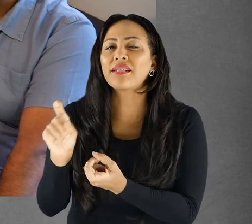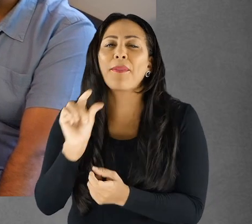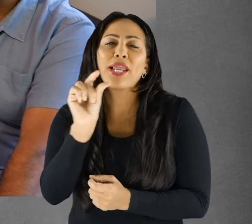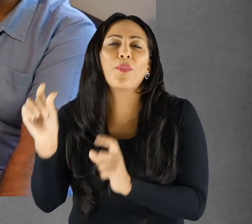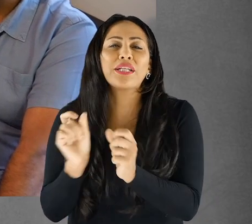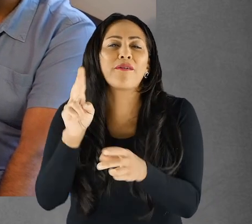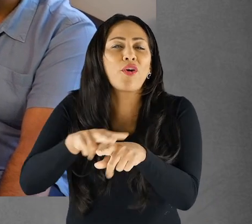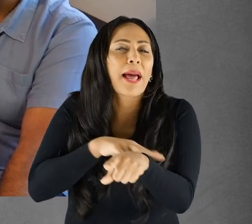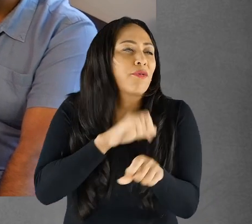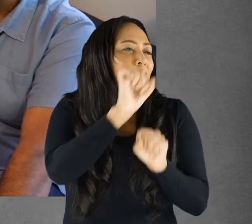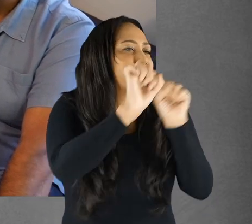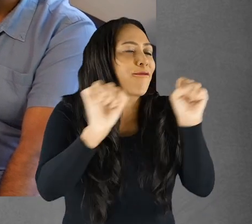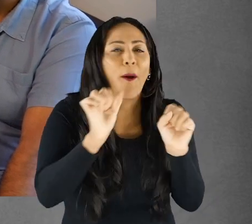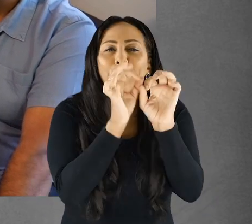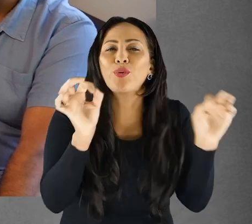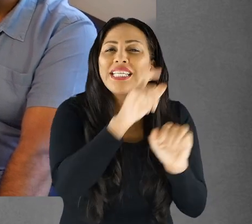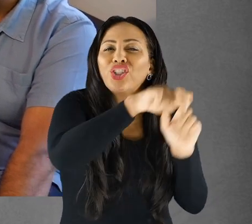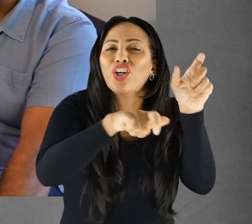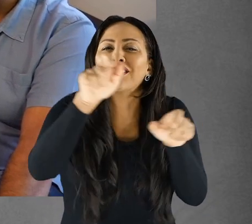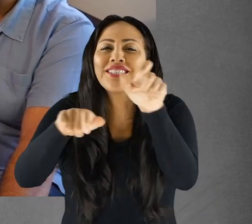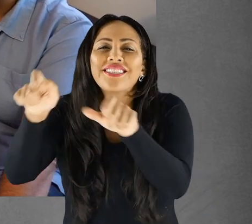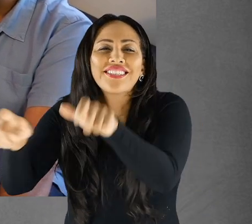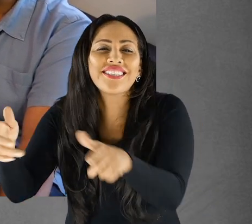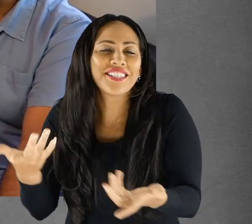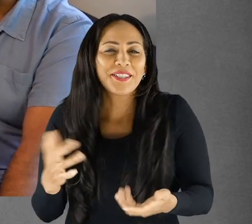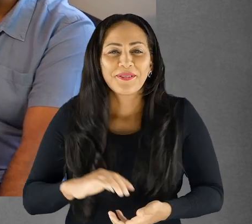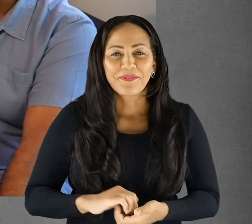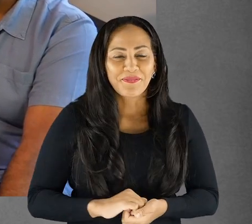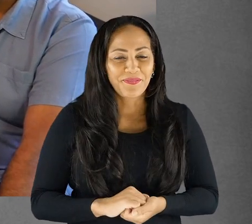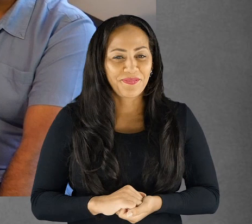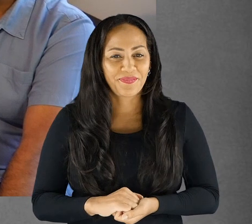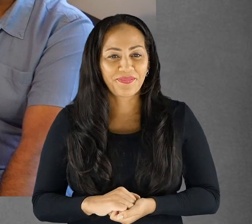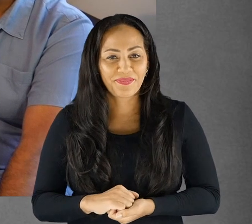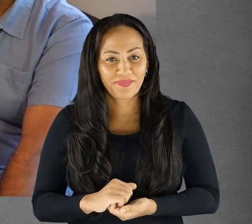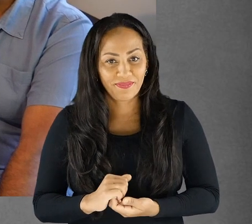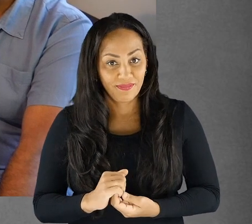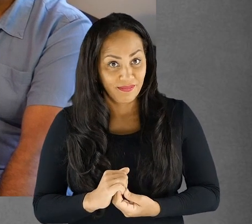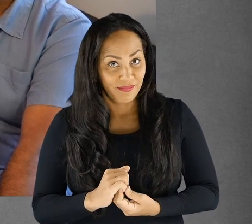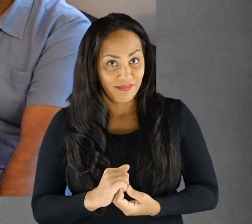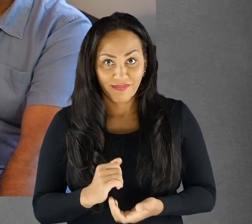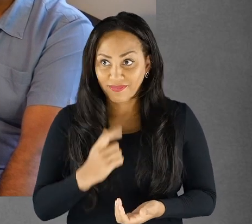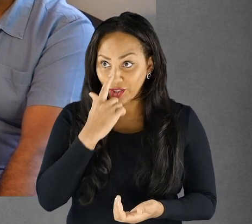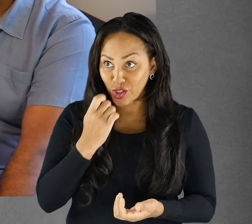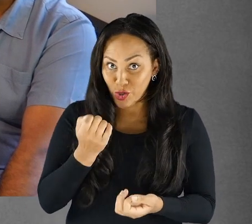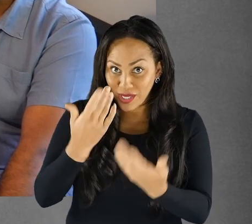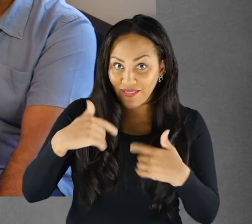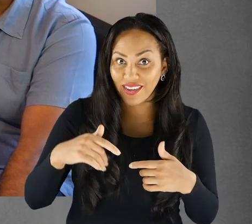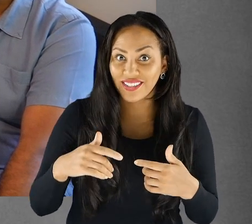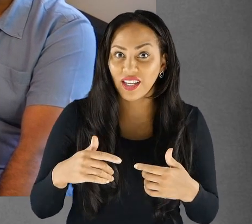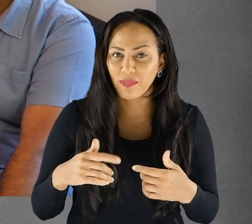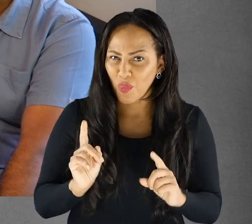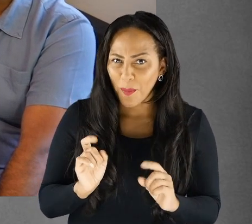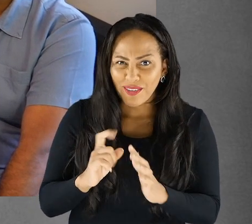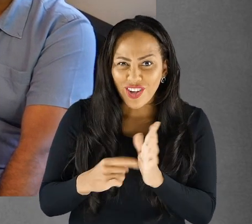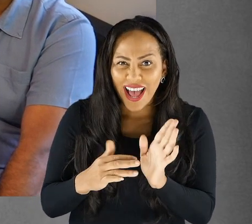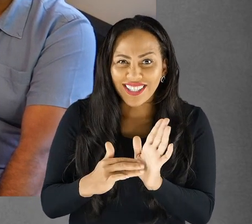I honour. And I've picked up bits of vocabulary from the musicians. Could you give us